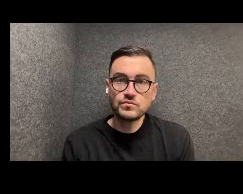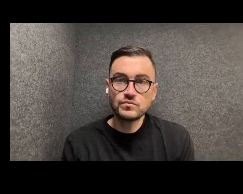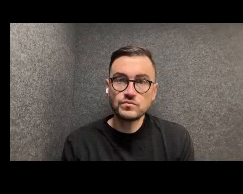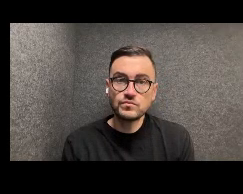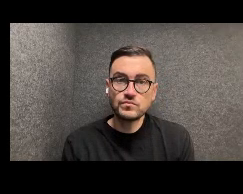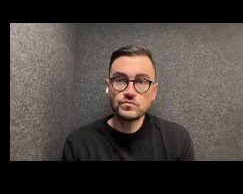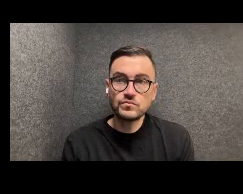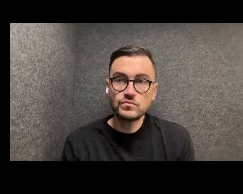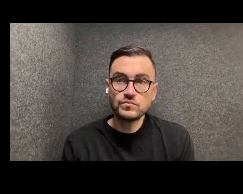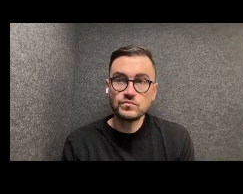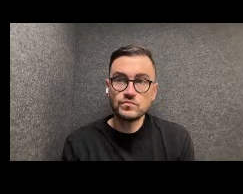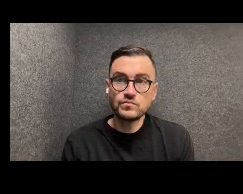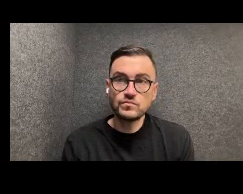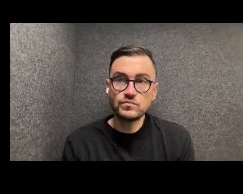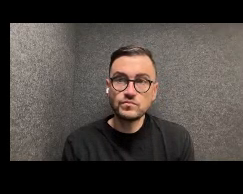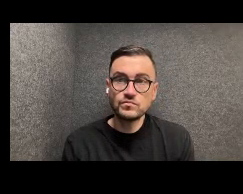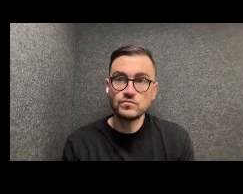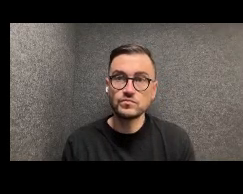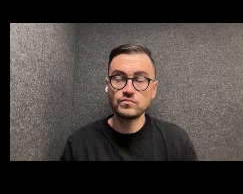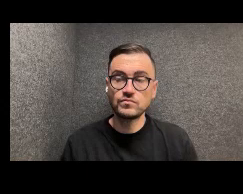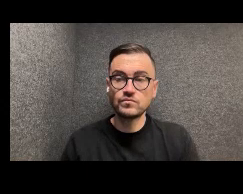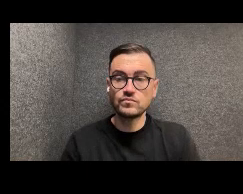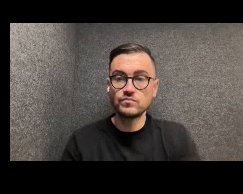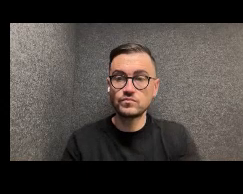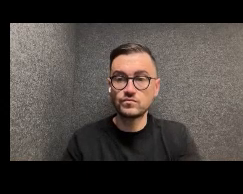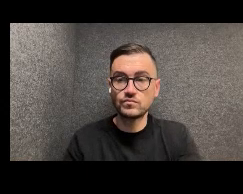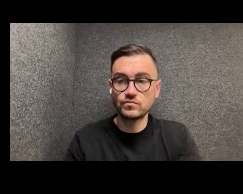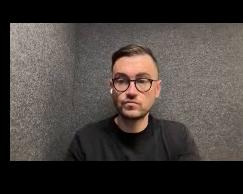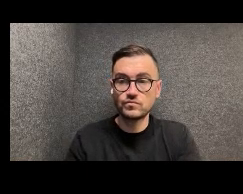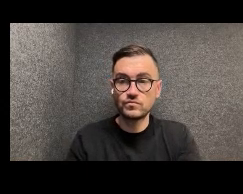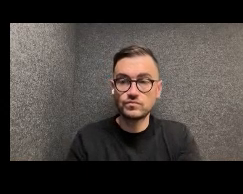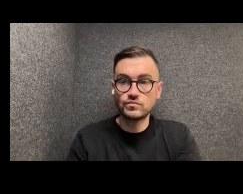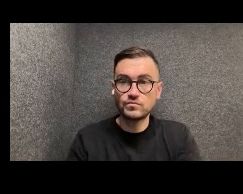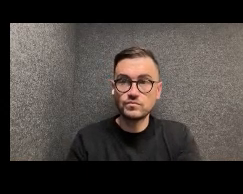2 provider, because the Part 2 who